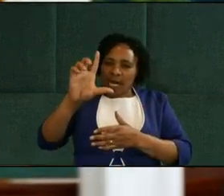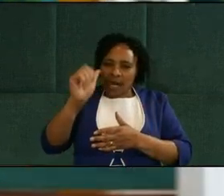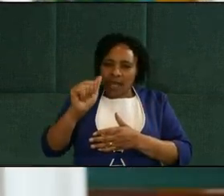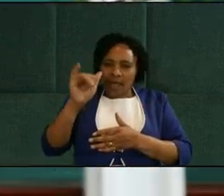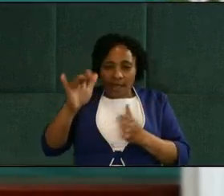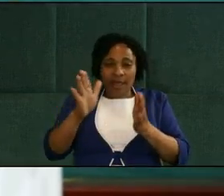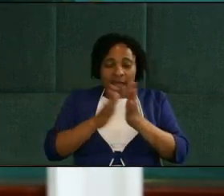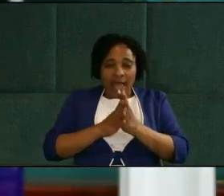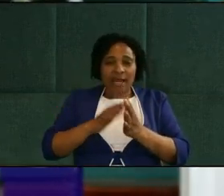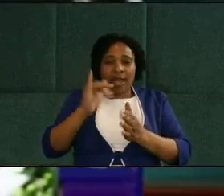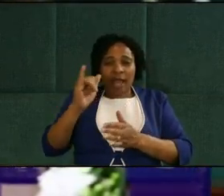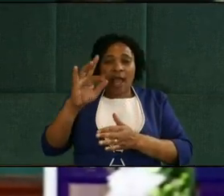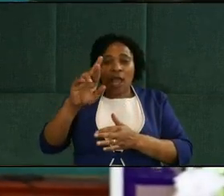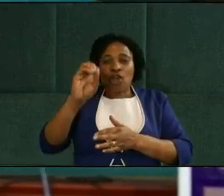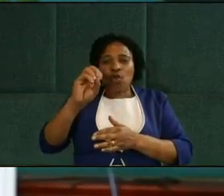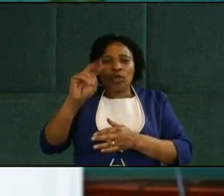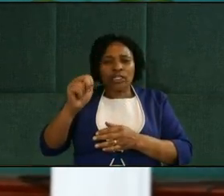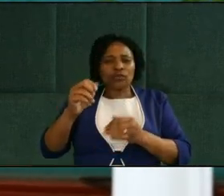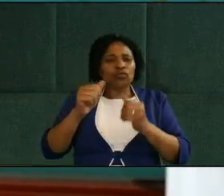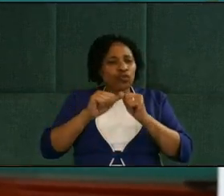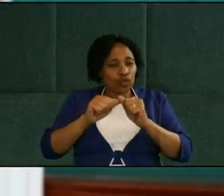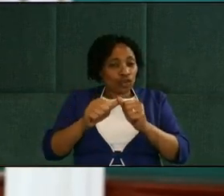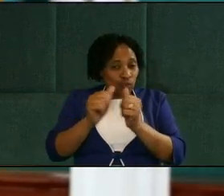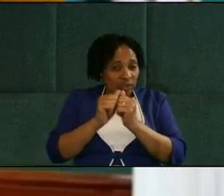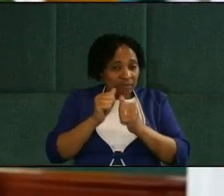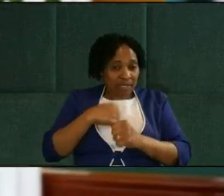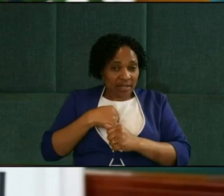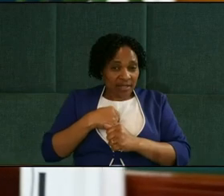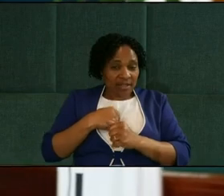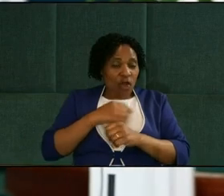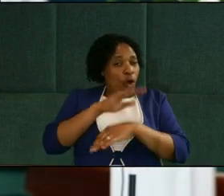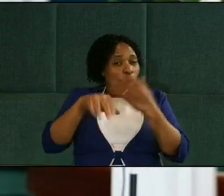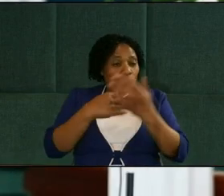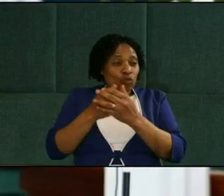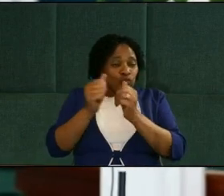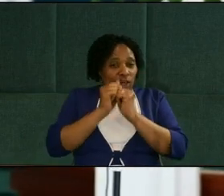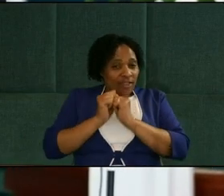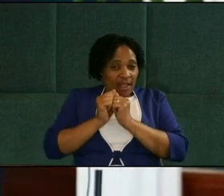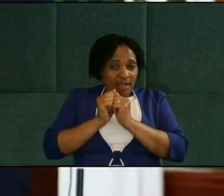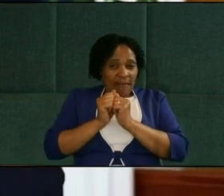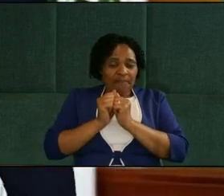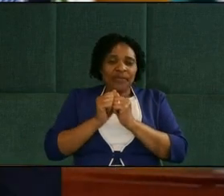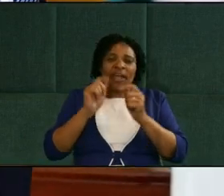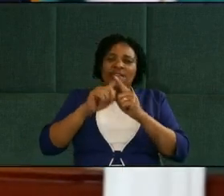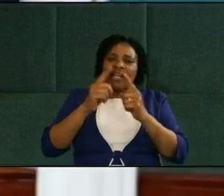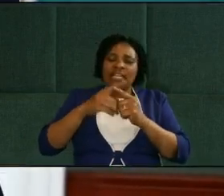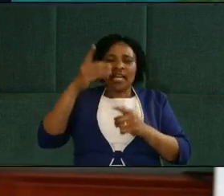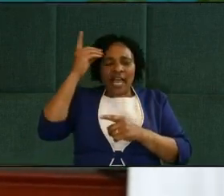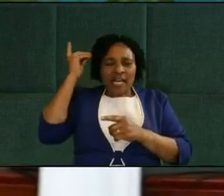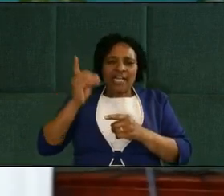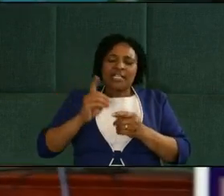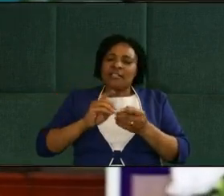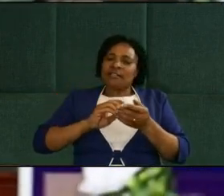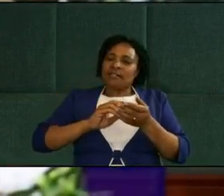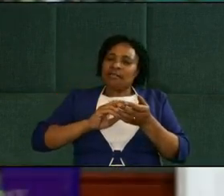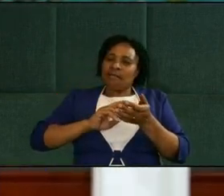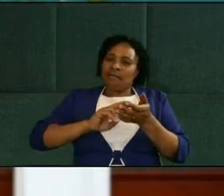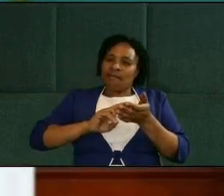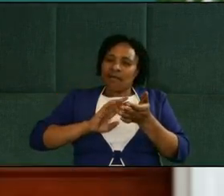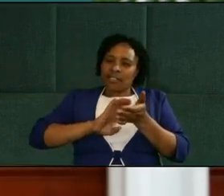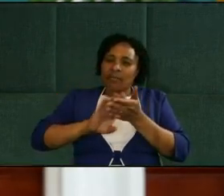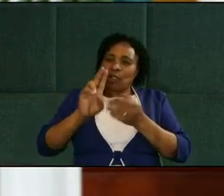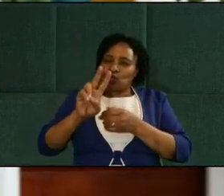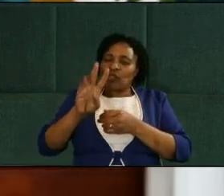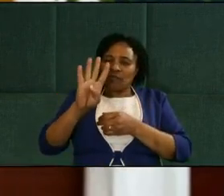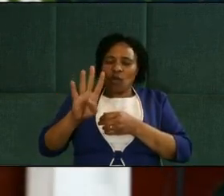with me? Are you still with me? Balcony, you still with me? Good, good, good. Daniel says, verse 34, Daniel says, you